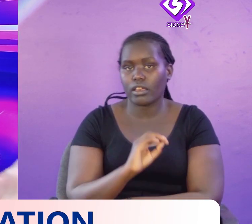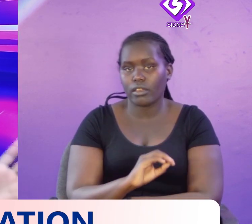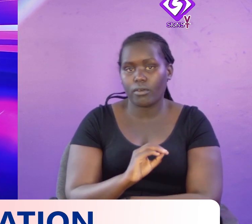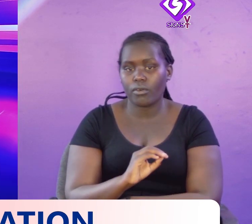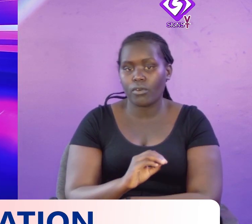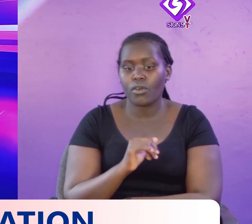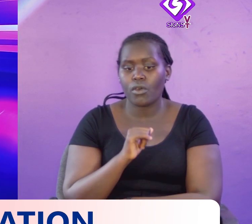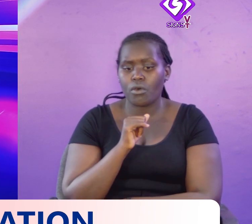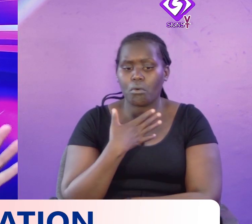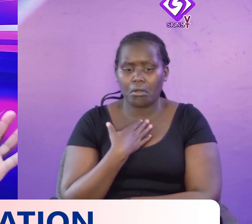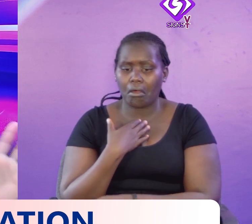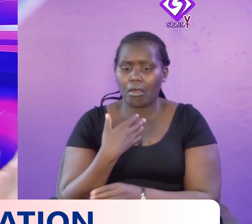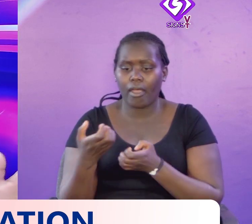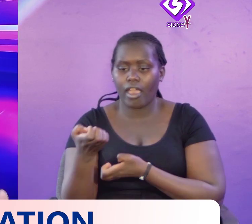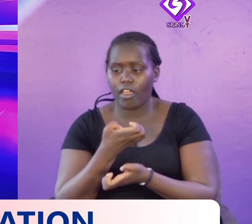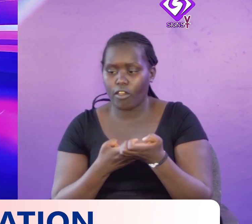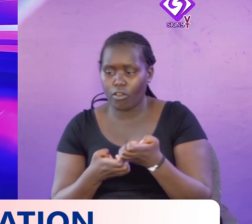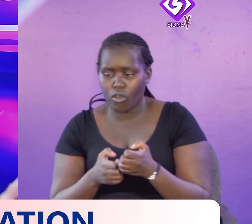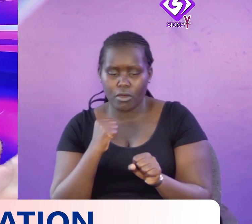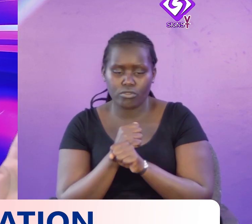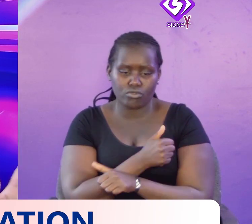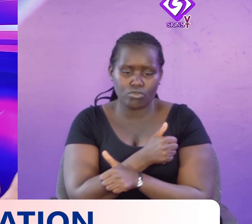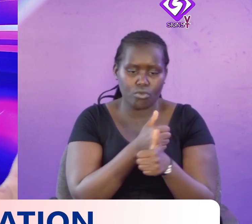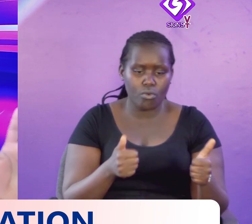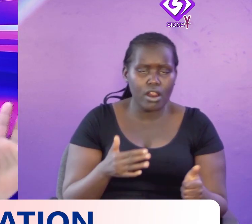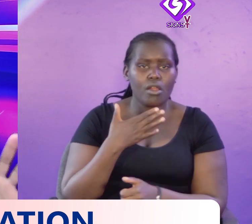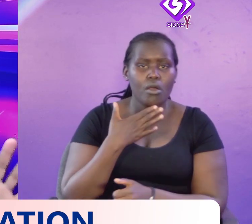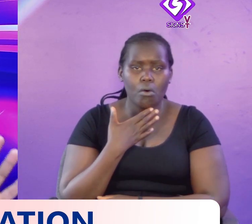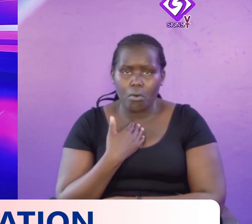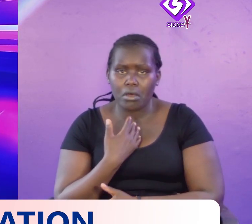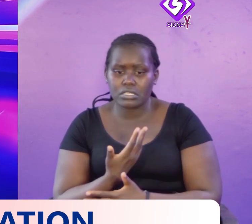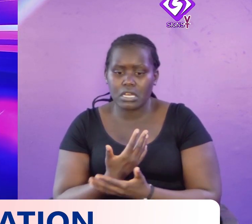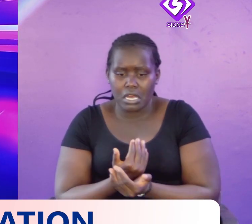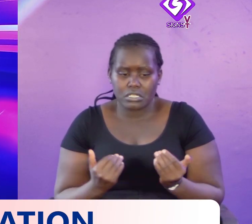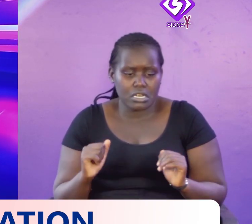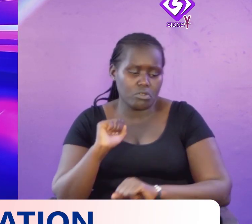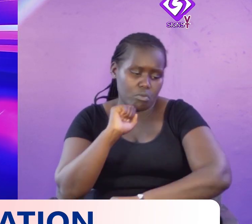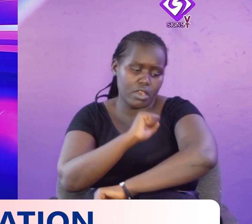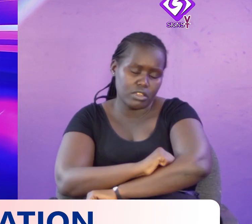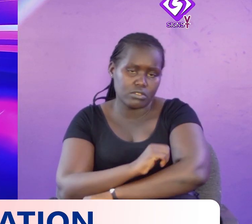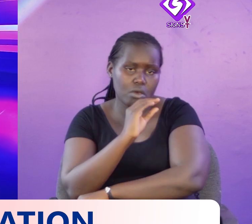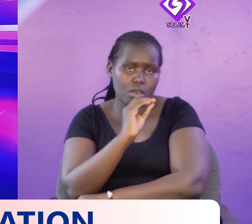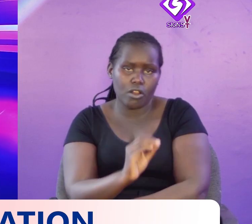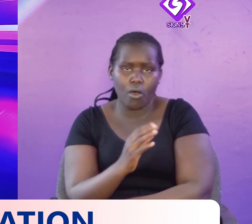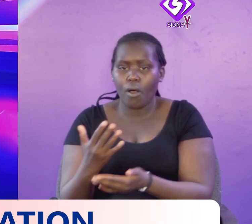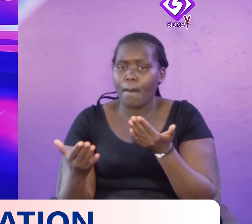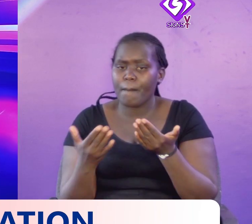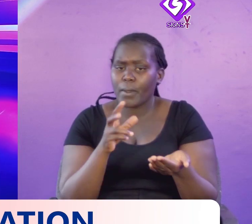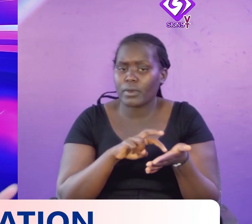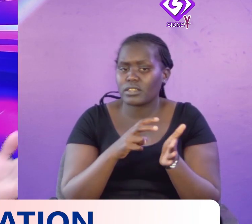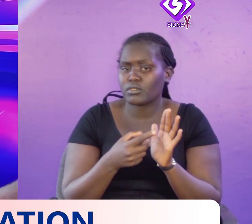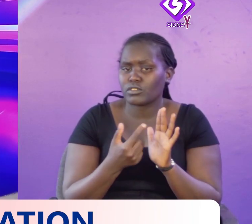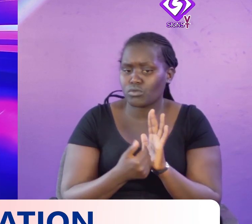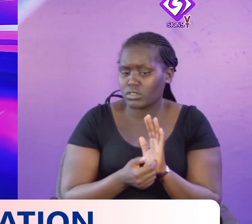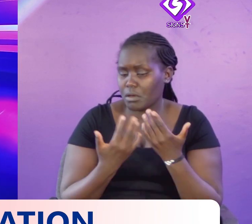Not wanting the economy to do well. Not wanting children to be in school. Could it be? I'm